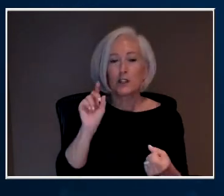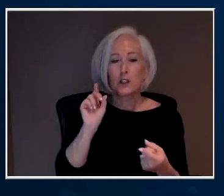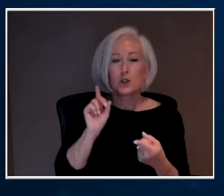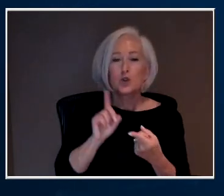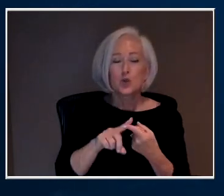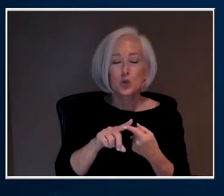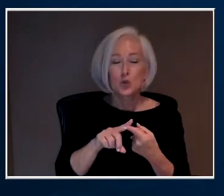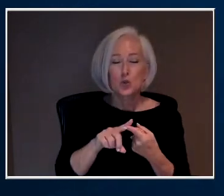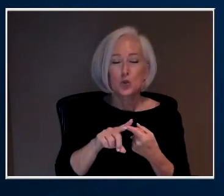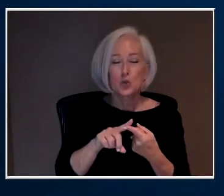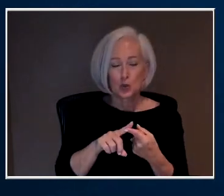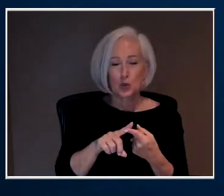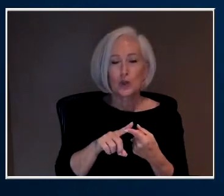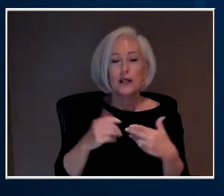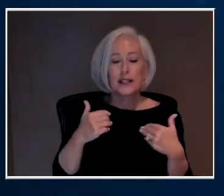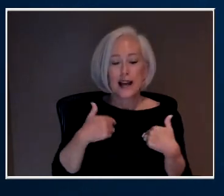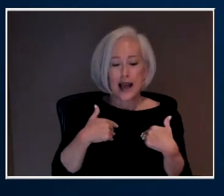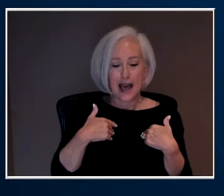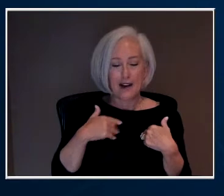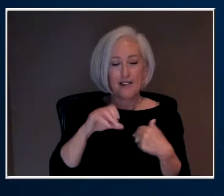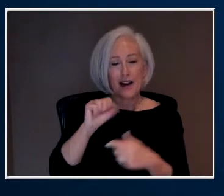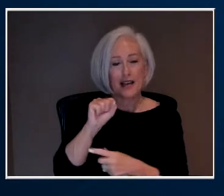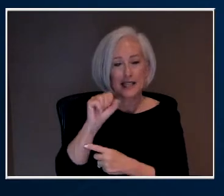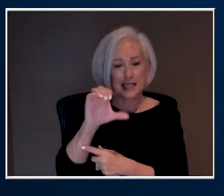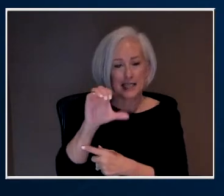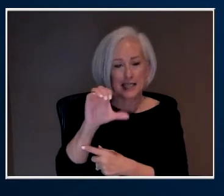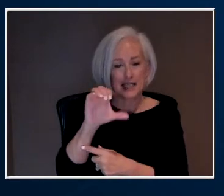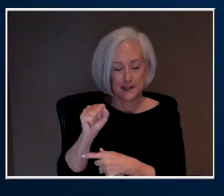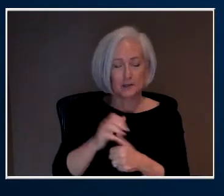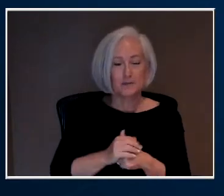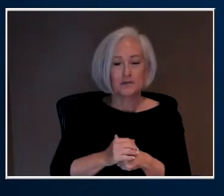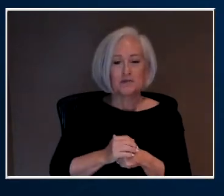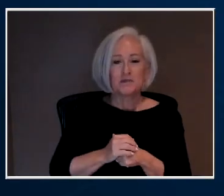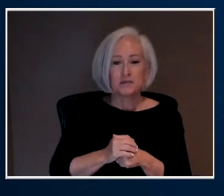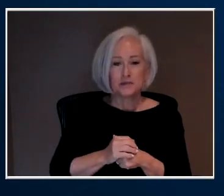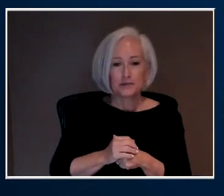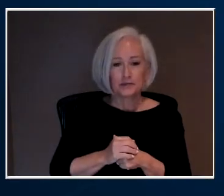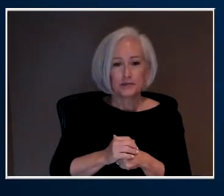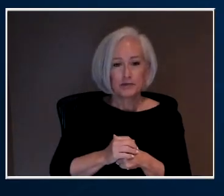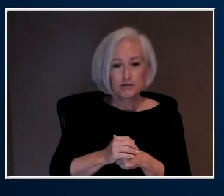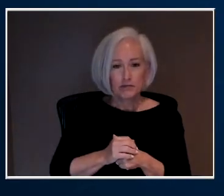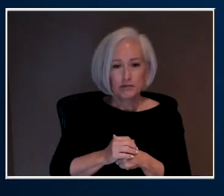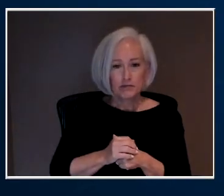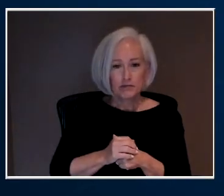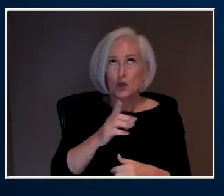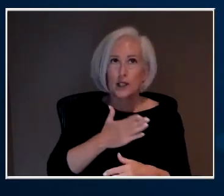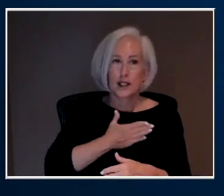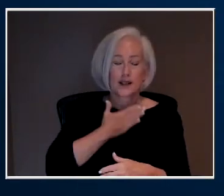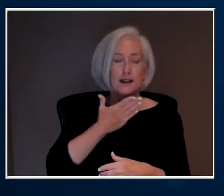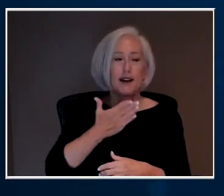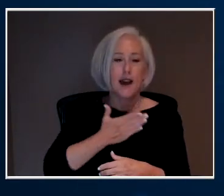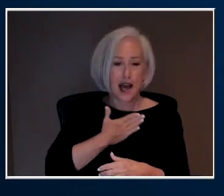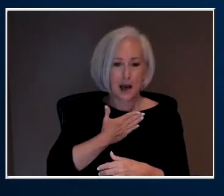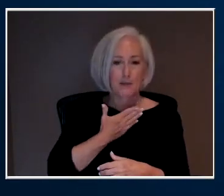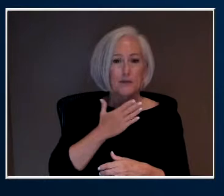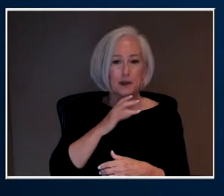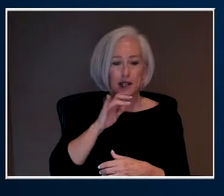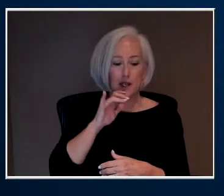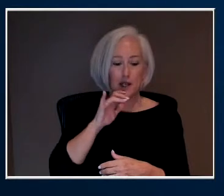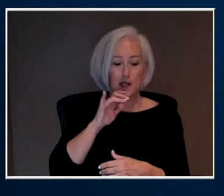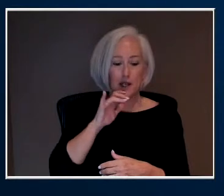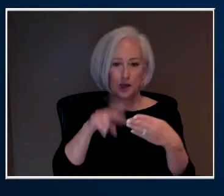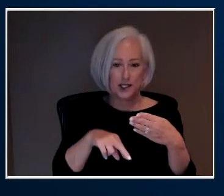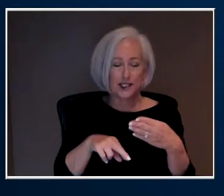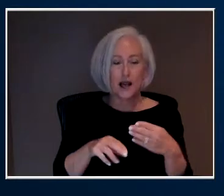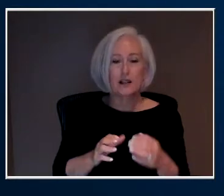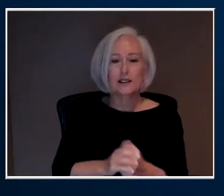having the spinal cord stimulator placed. And I was very happy with how that turned out.